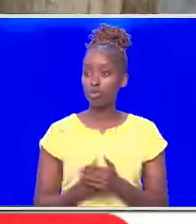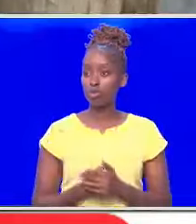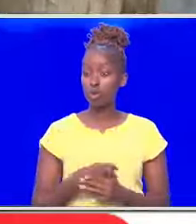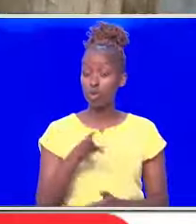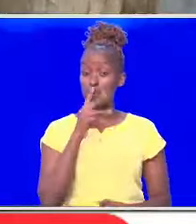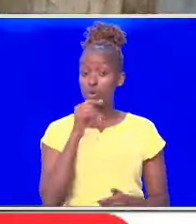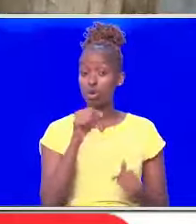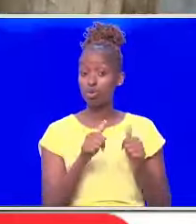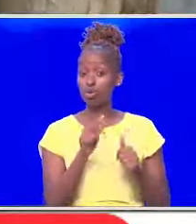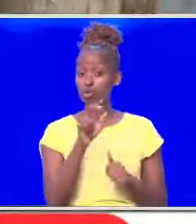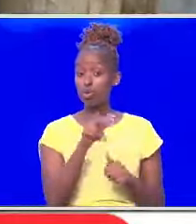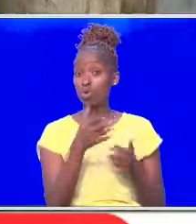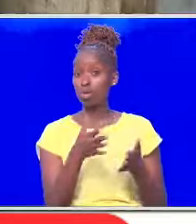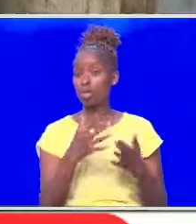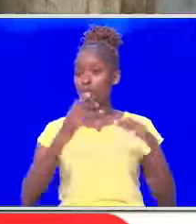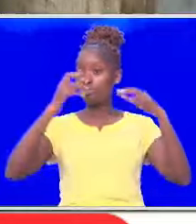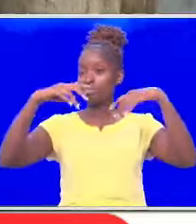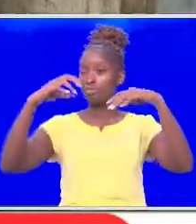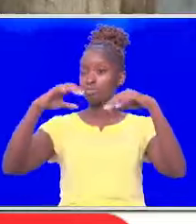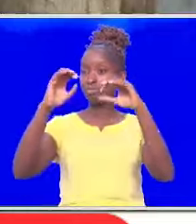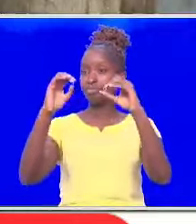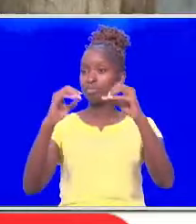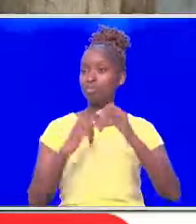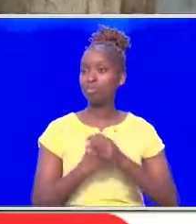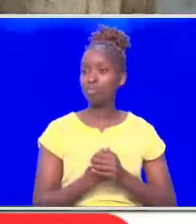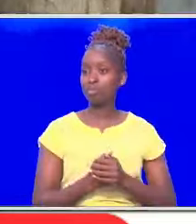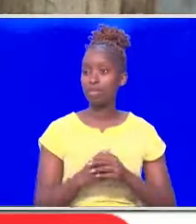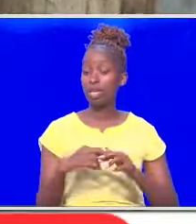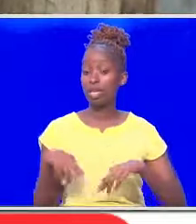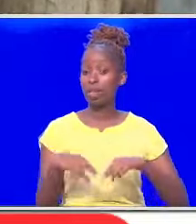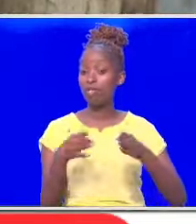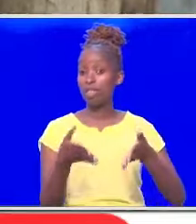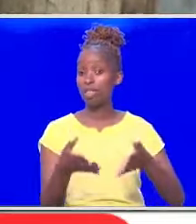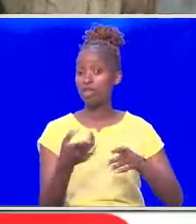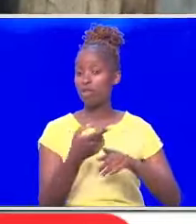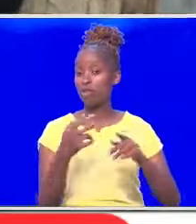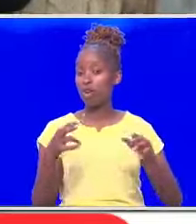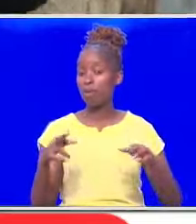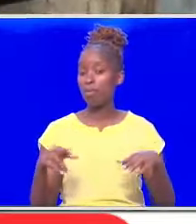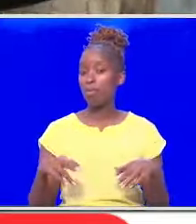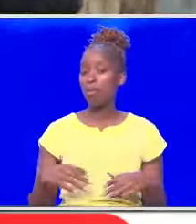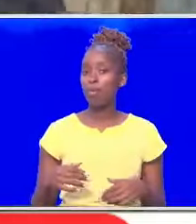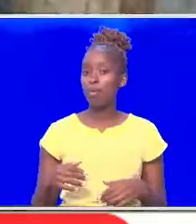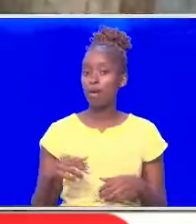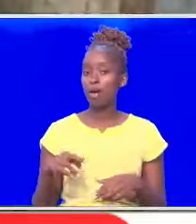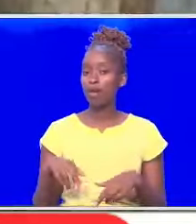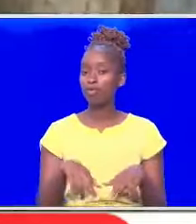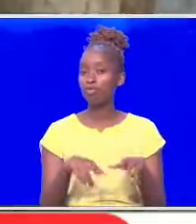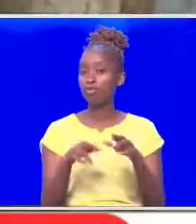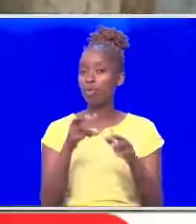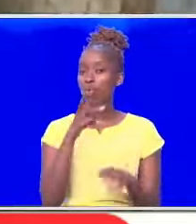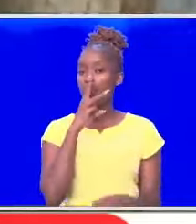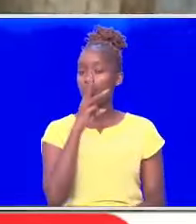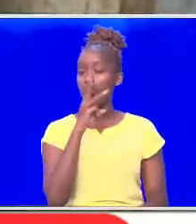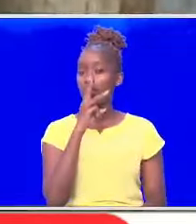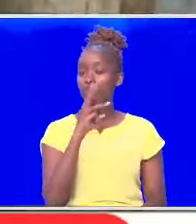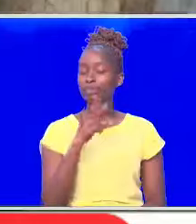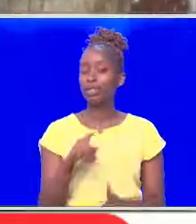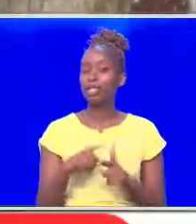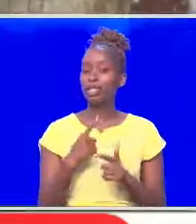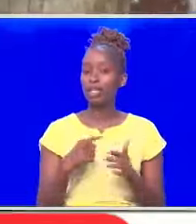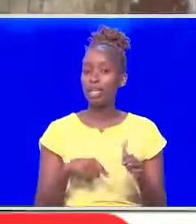mvua. Hii maji imetoka kwa mto, inaingia siweji iko kwa mto ambayo ina